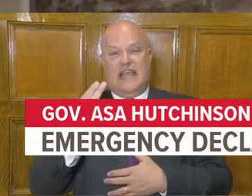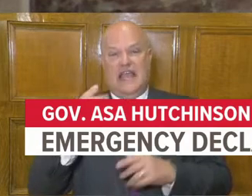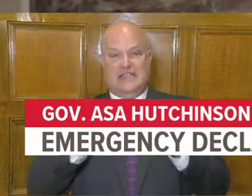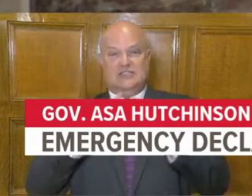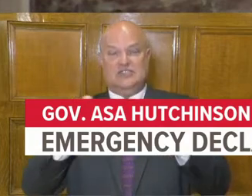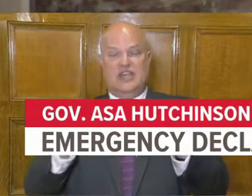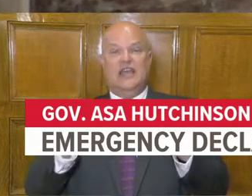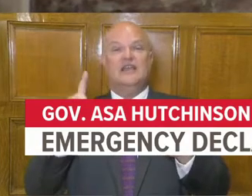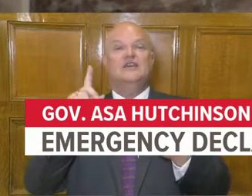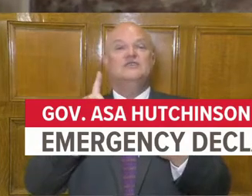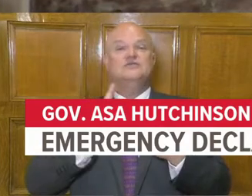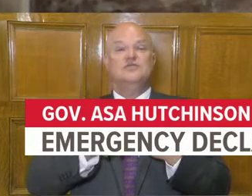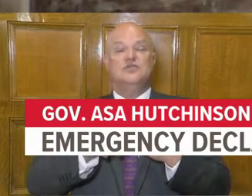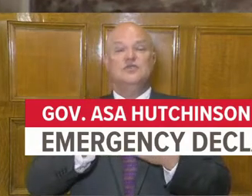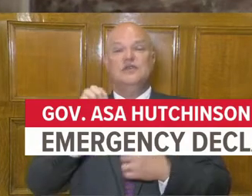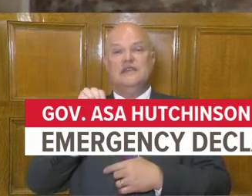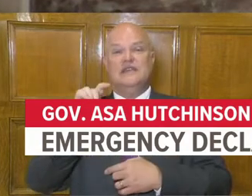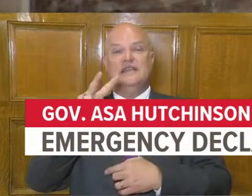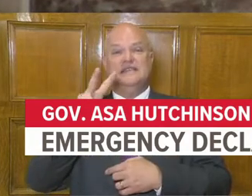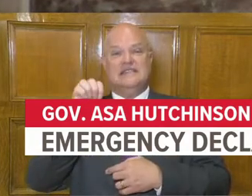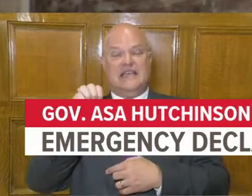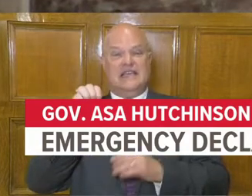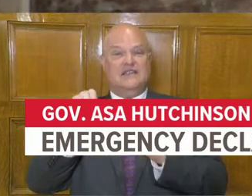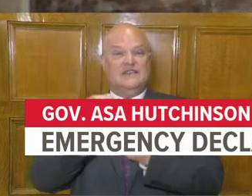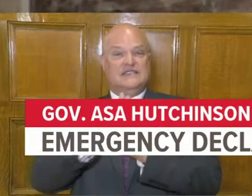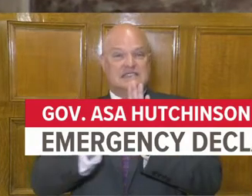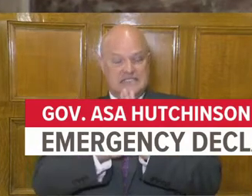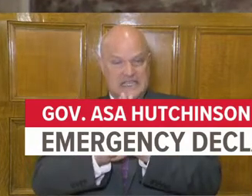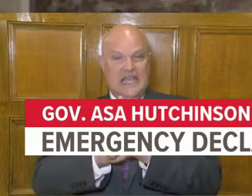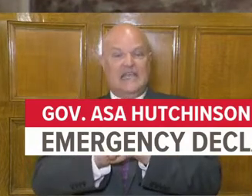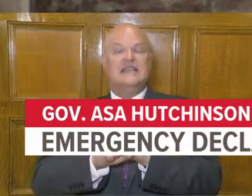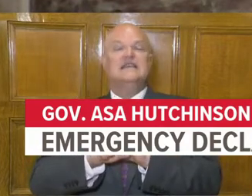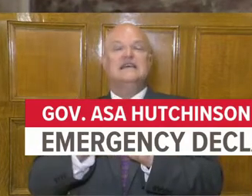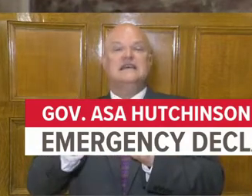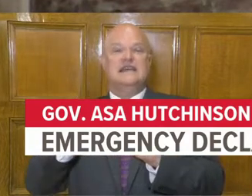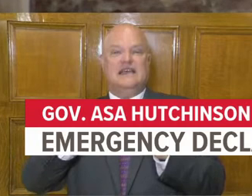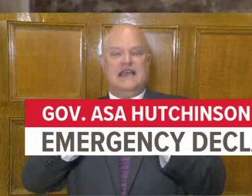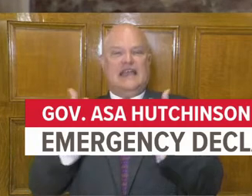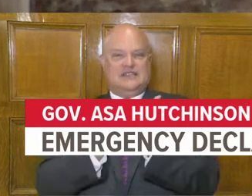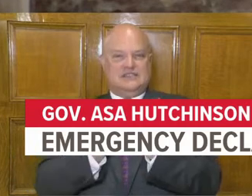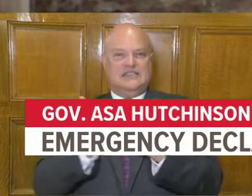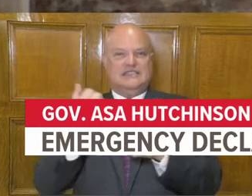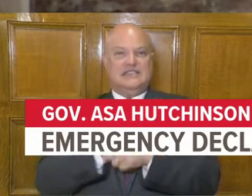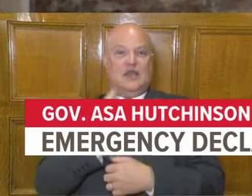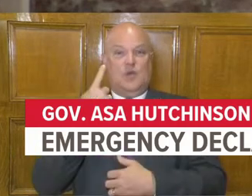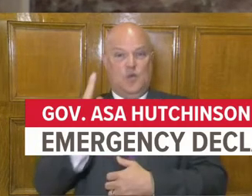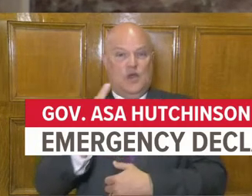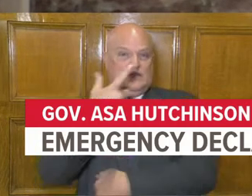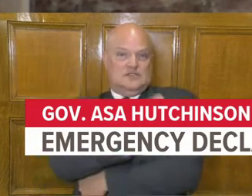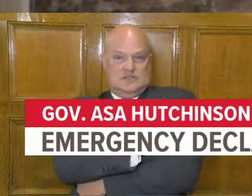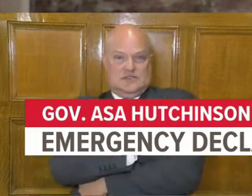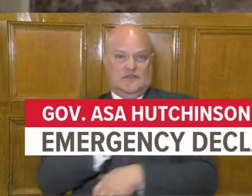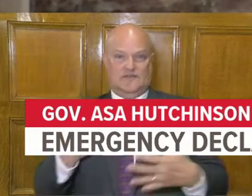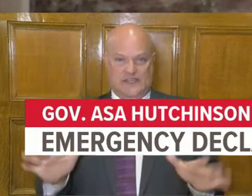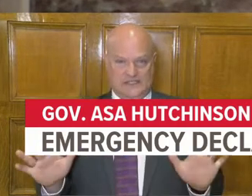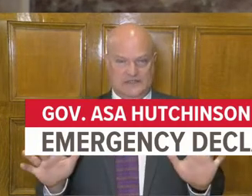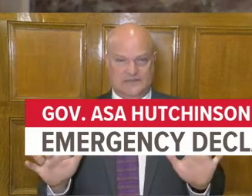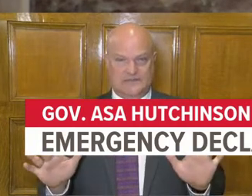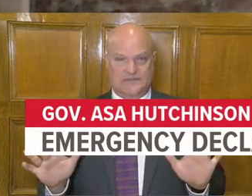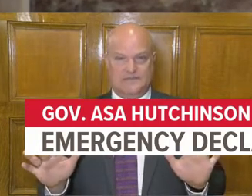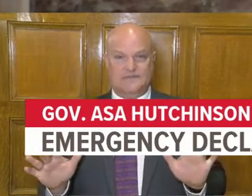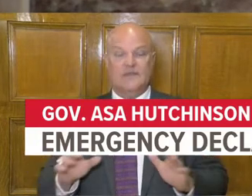check to the executive branch state agency employees who get at least one COVID-19